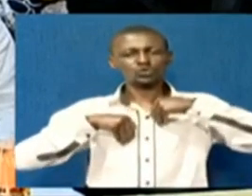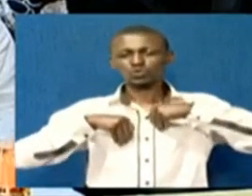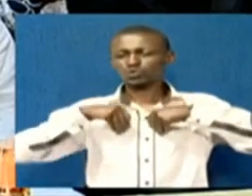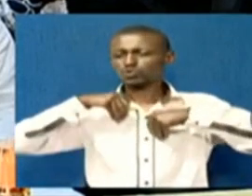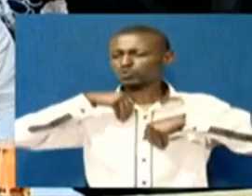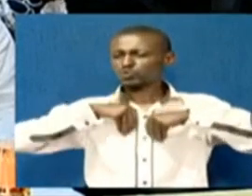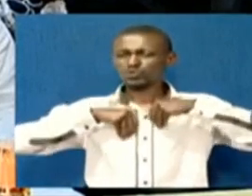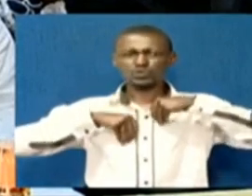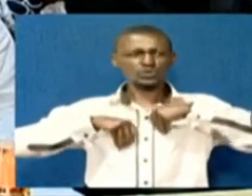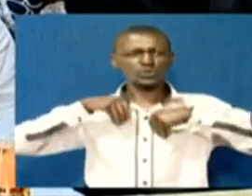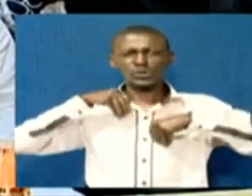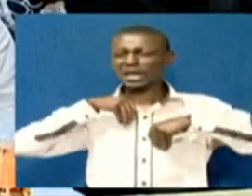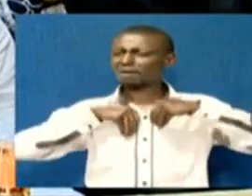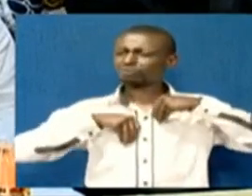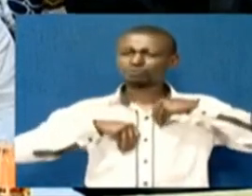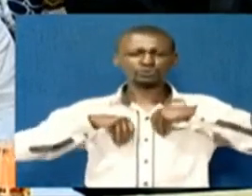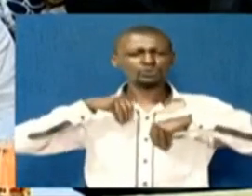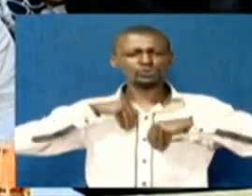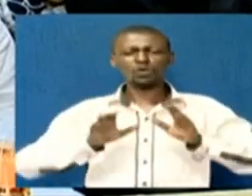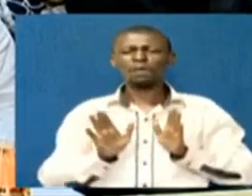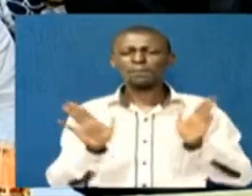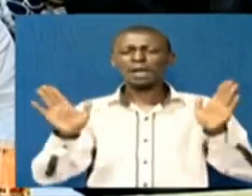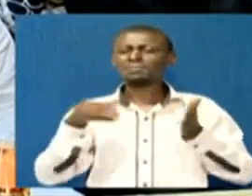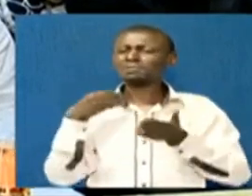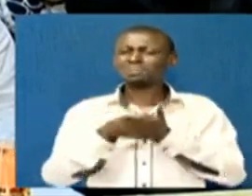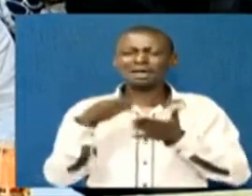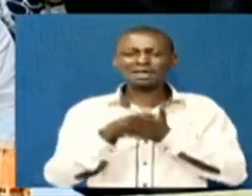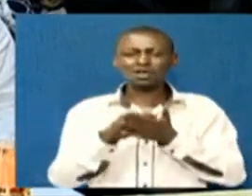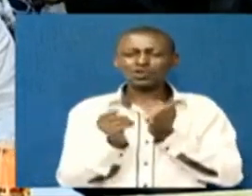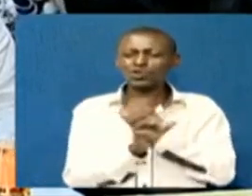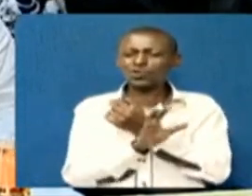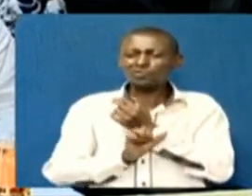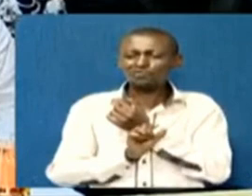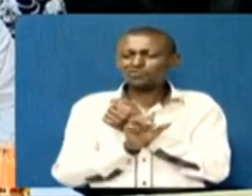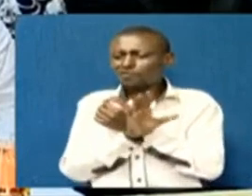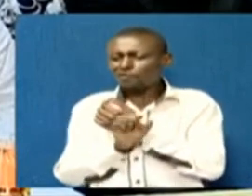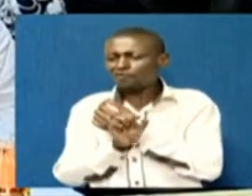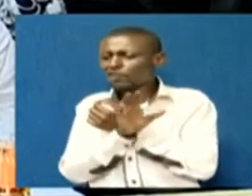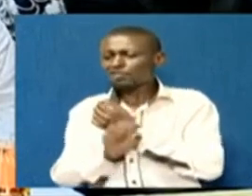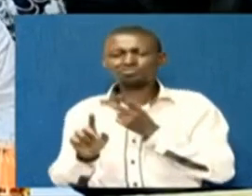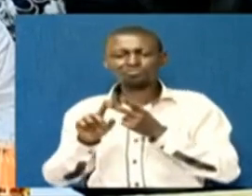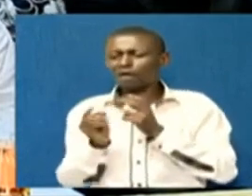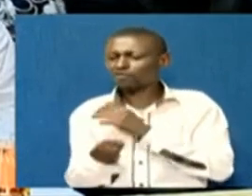A curse of stealing public funds and bribes,